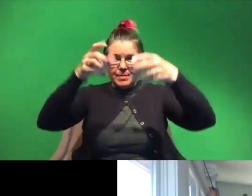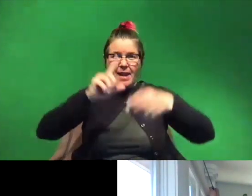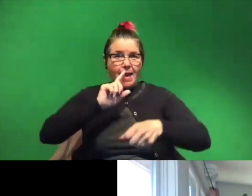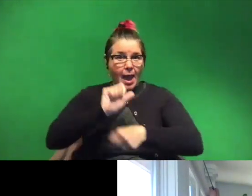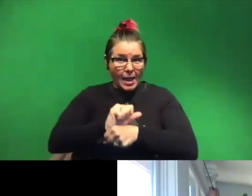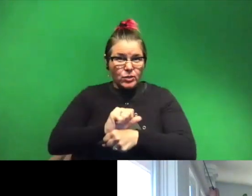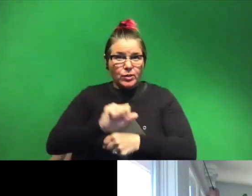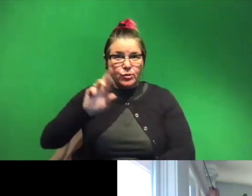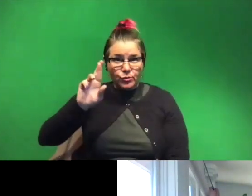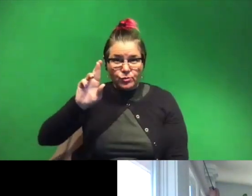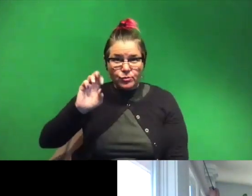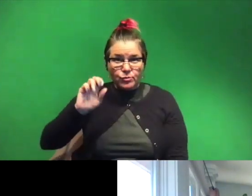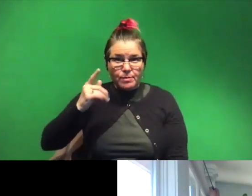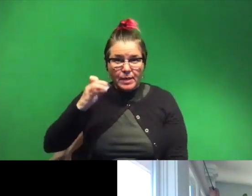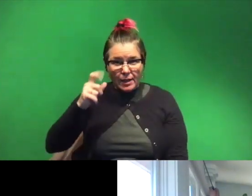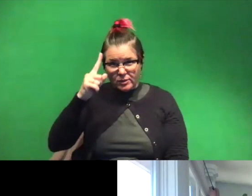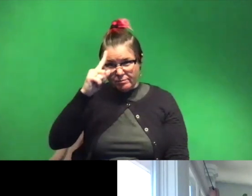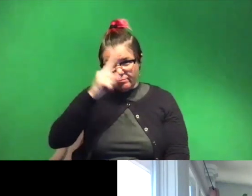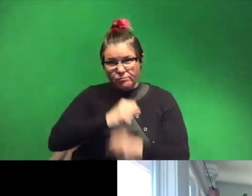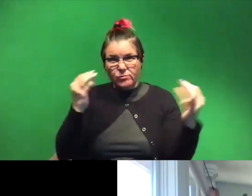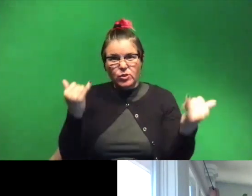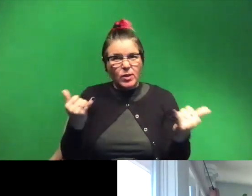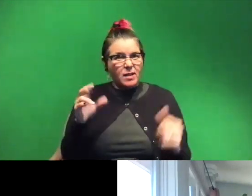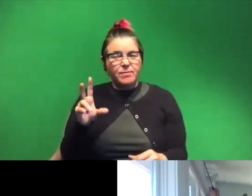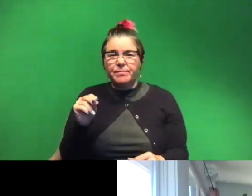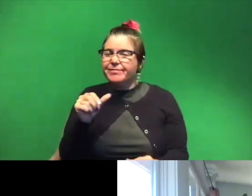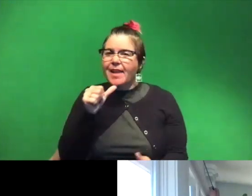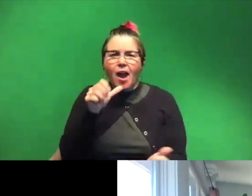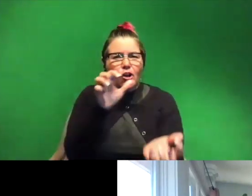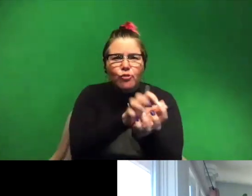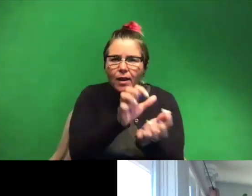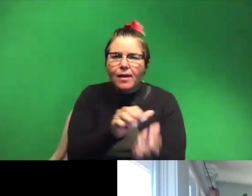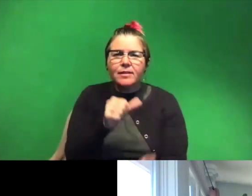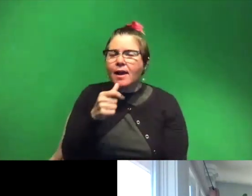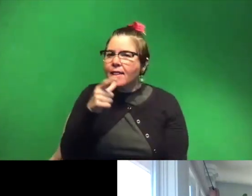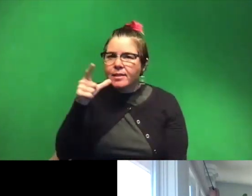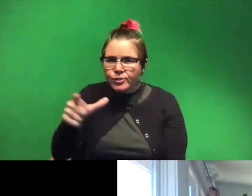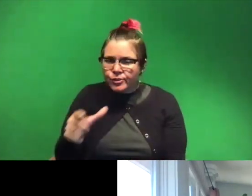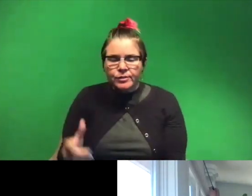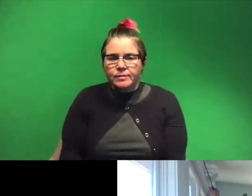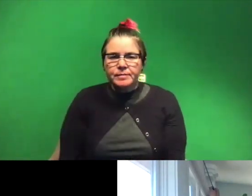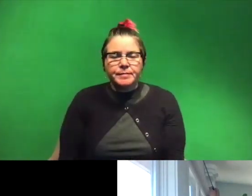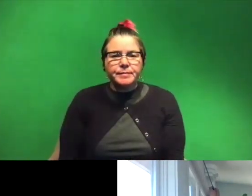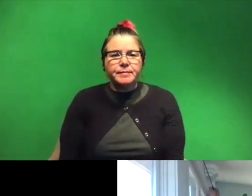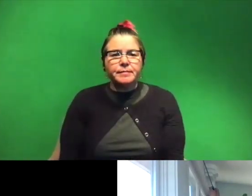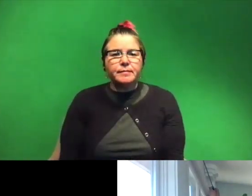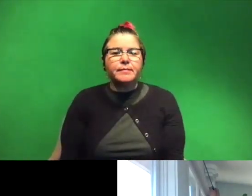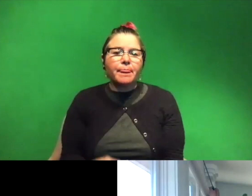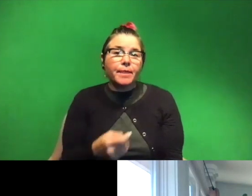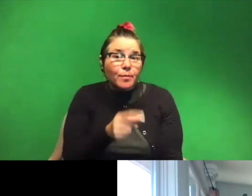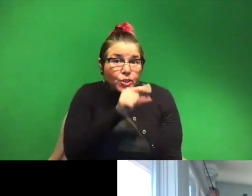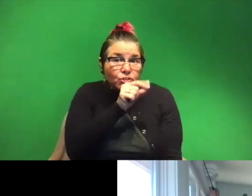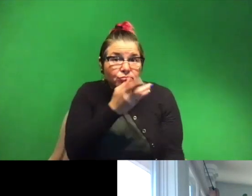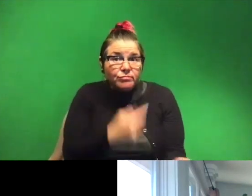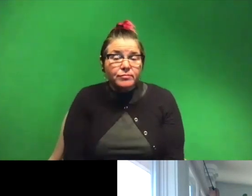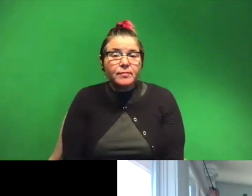the reptiles that we think of today. Like dinosaurs are not crocodiles, they're not lizards, they're birds. Right.